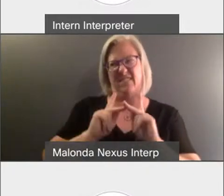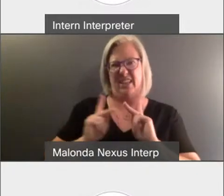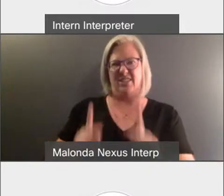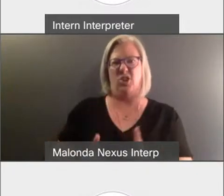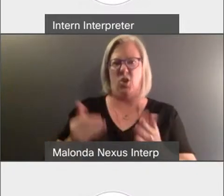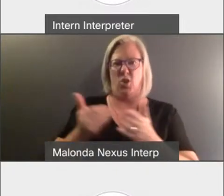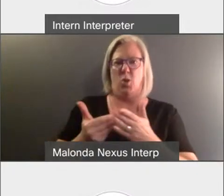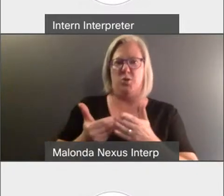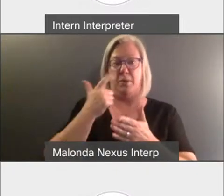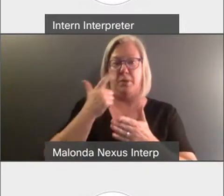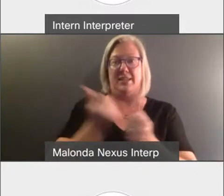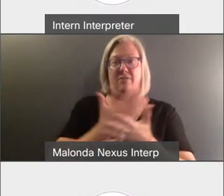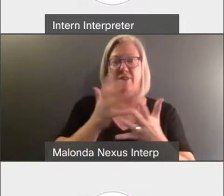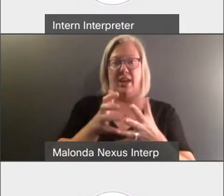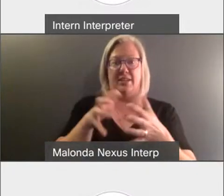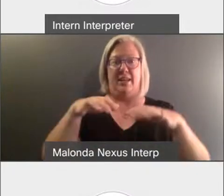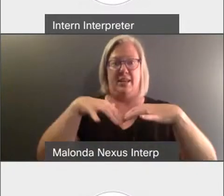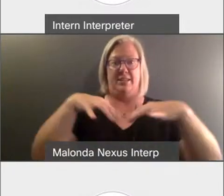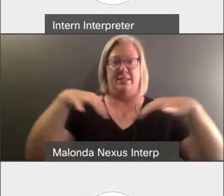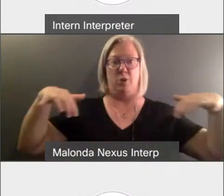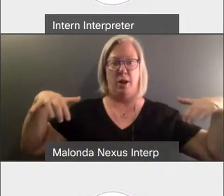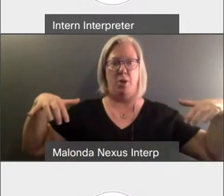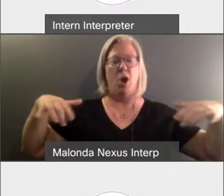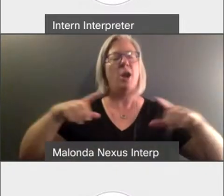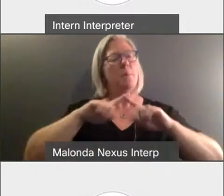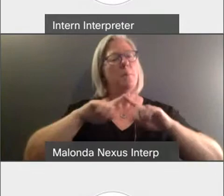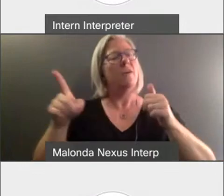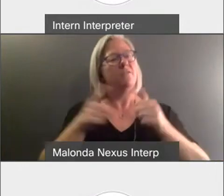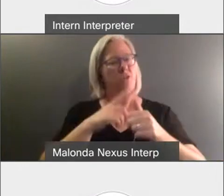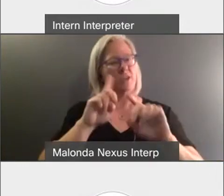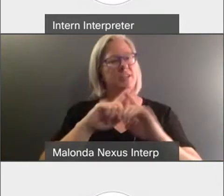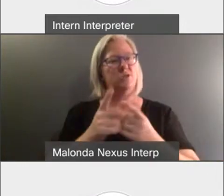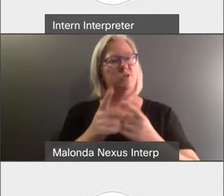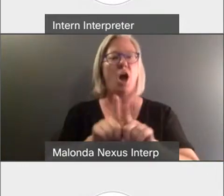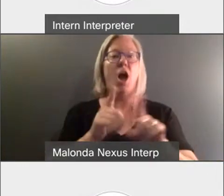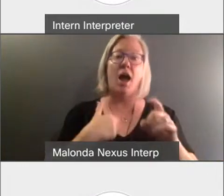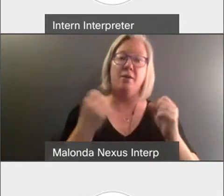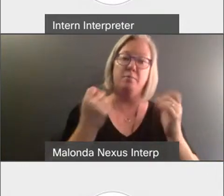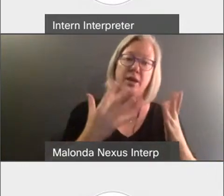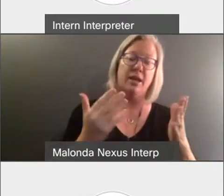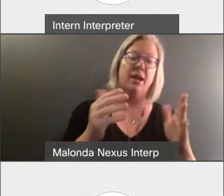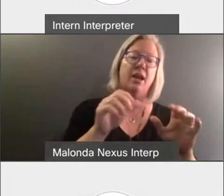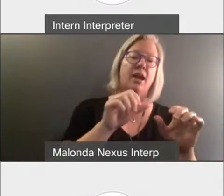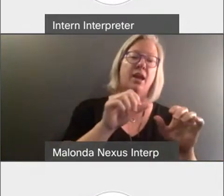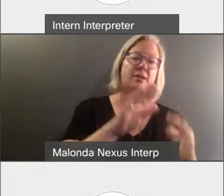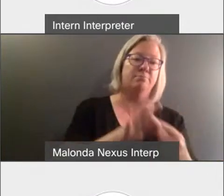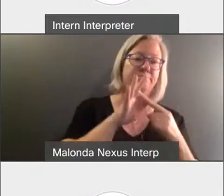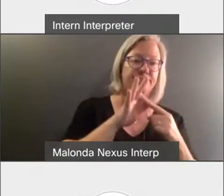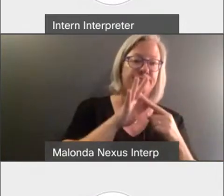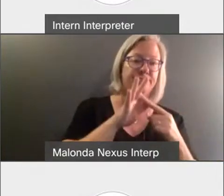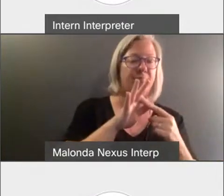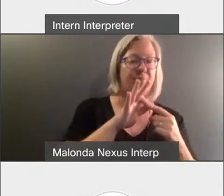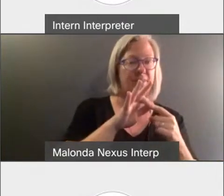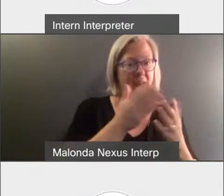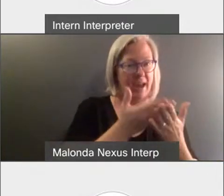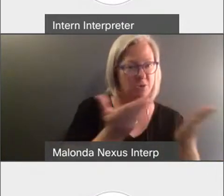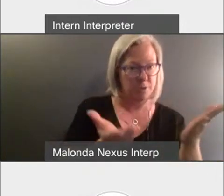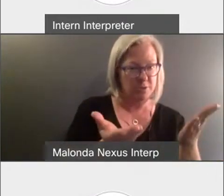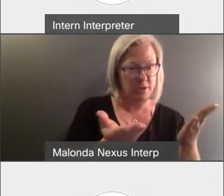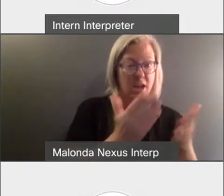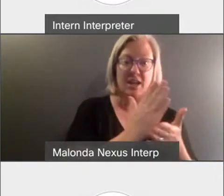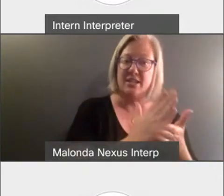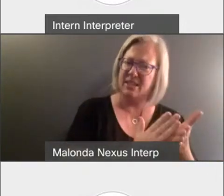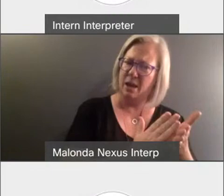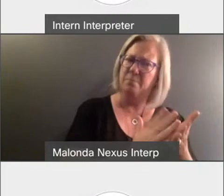things are very spread apart there. But the first district also has a multitude of unique attributes. But there are some that are